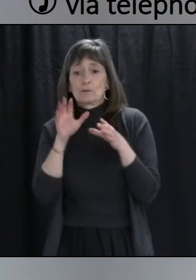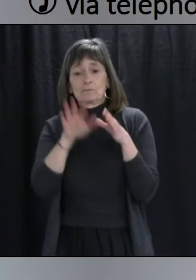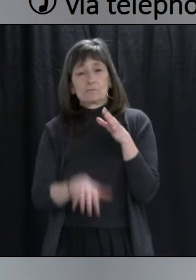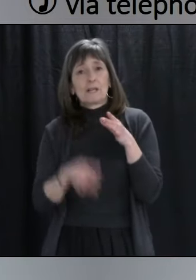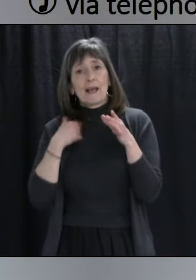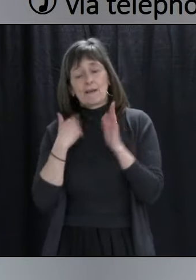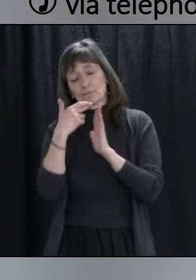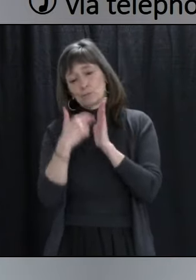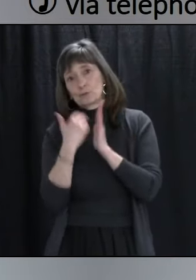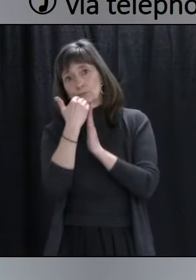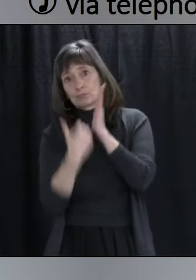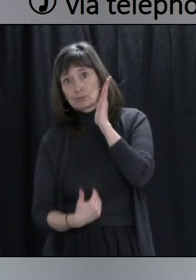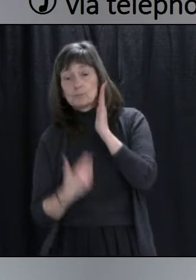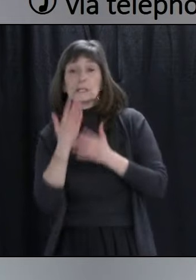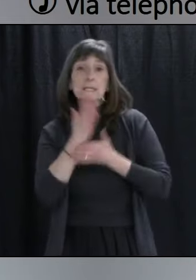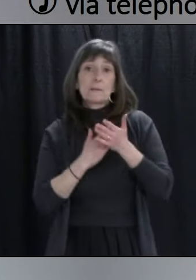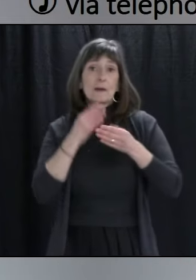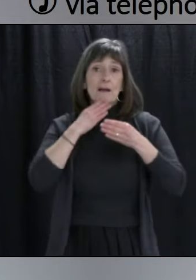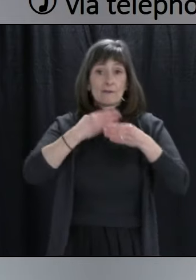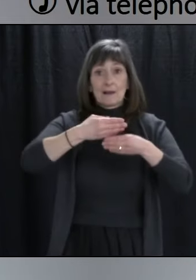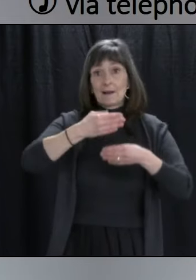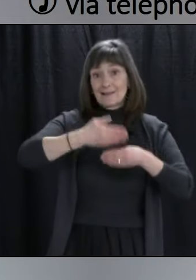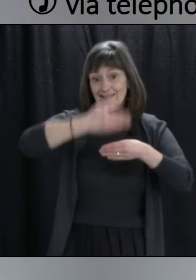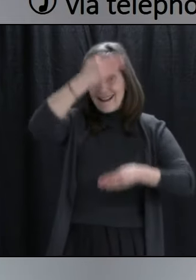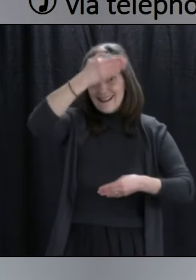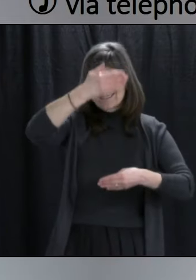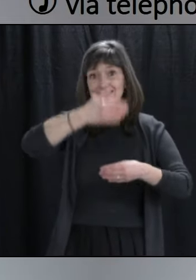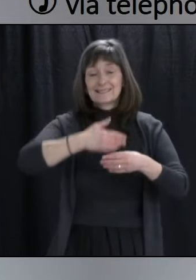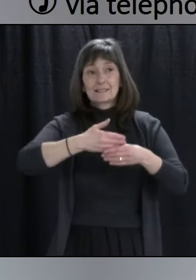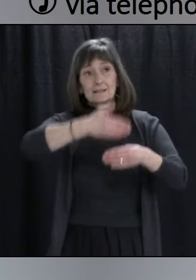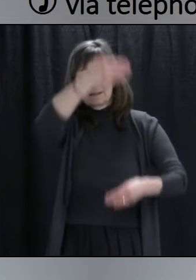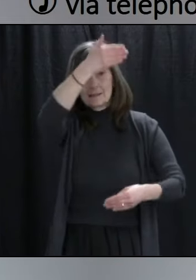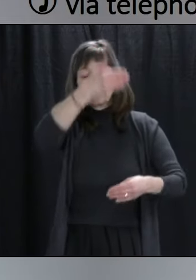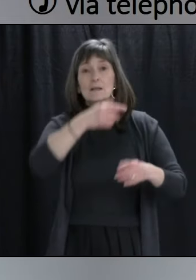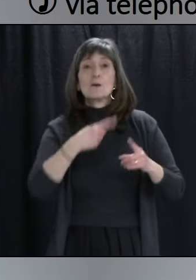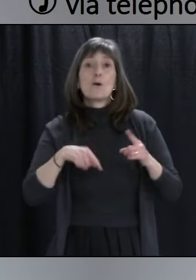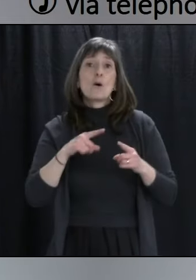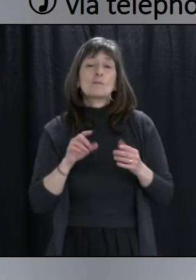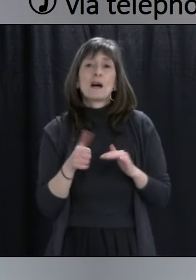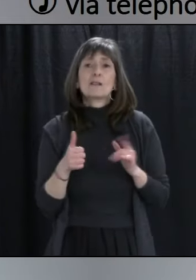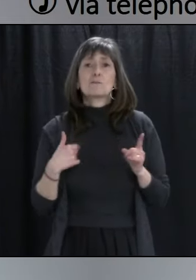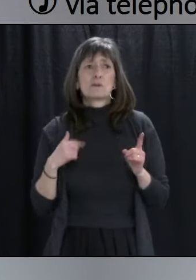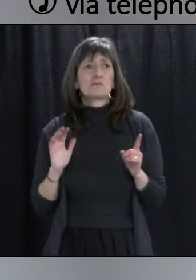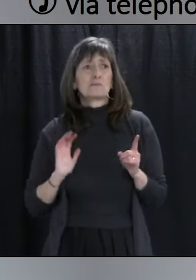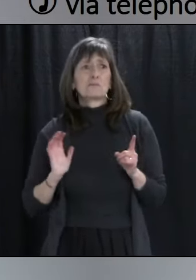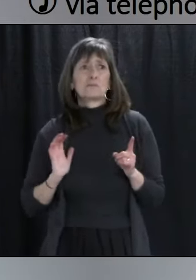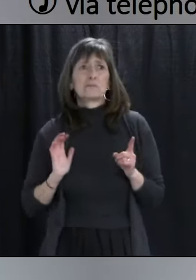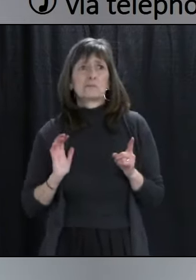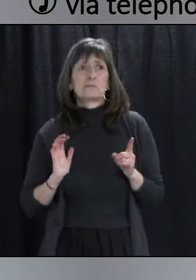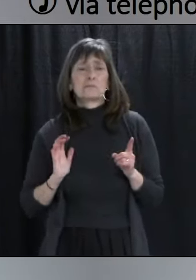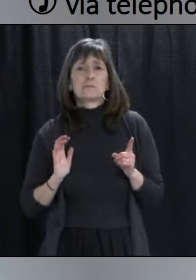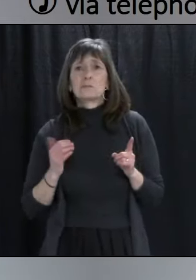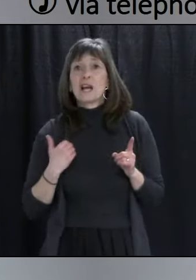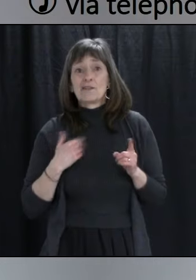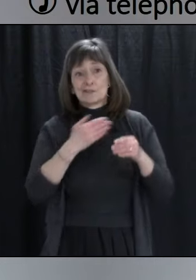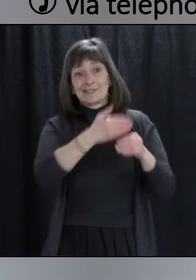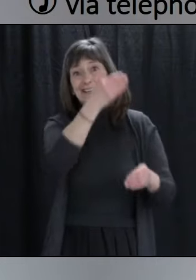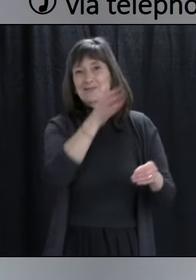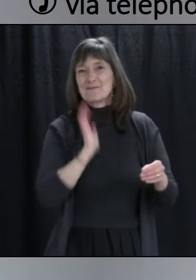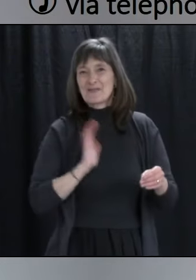Barriers such as plexiglass and this kind of thing, at one time, were fairly standard in banks. They have gone because of the kind of